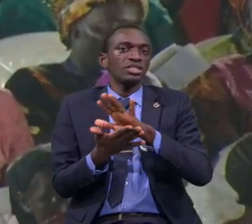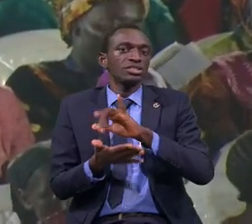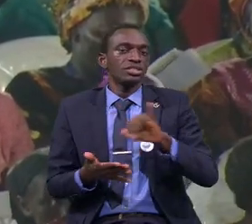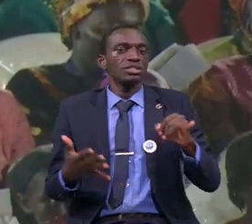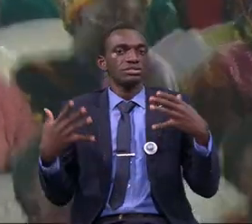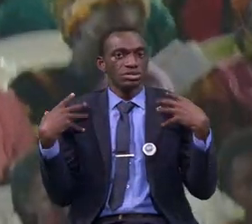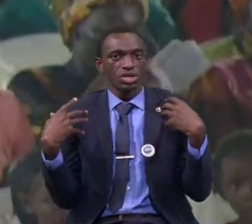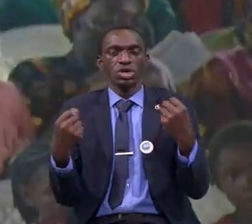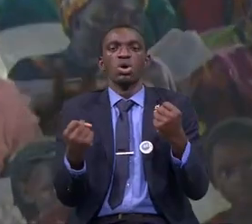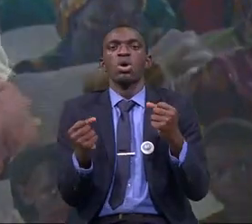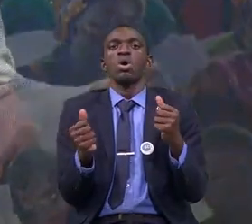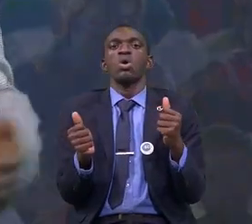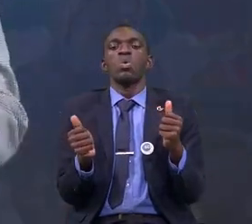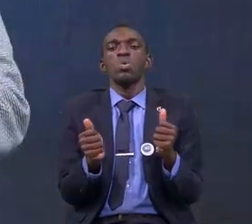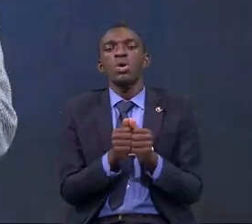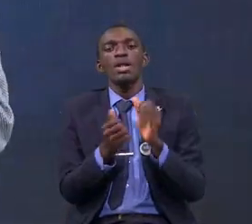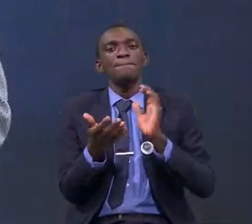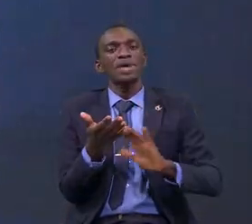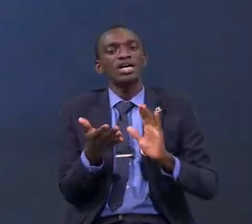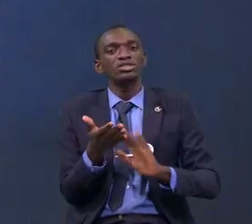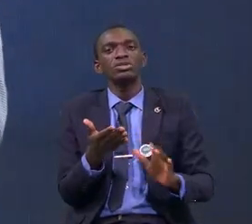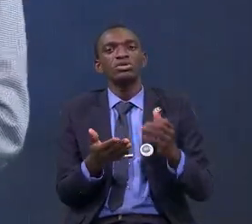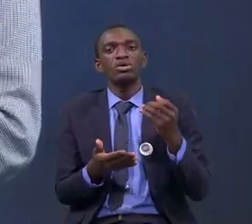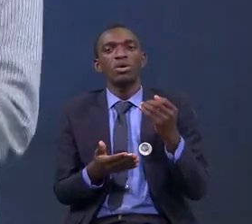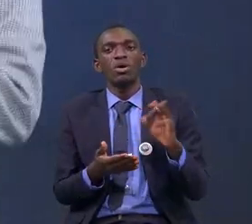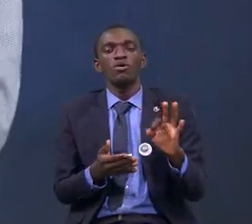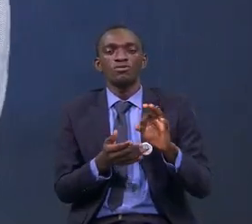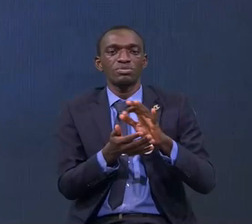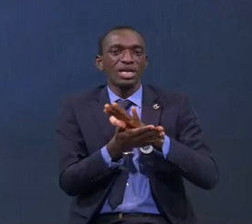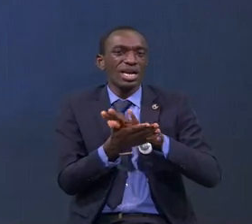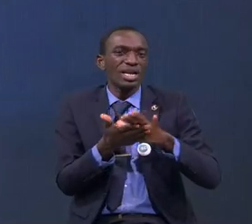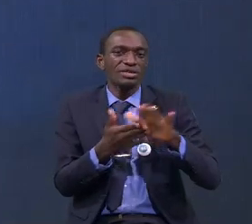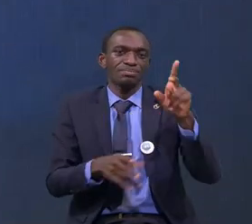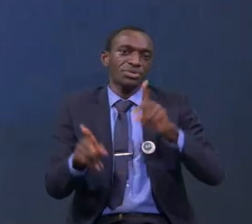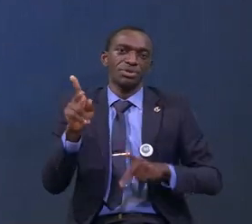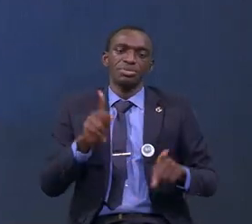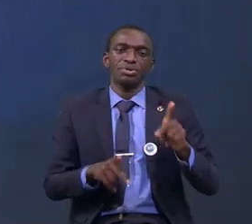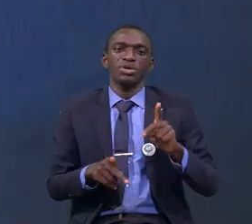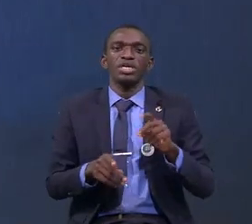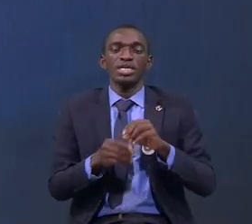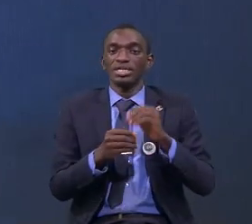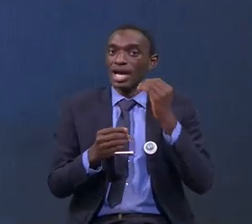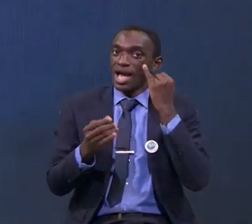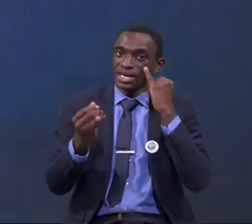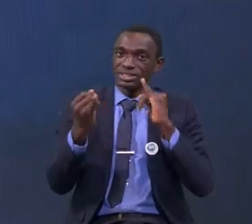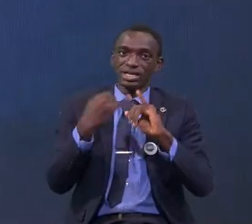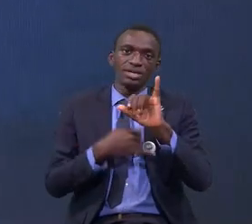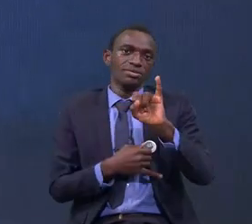For the pardoned, the purged people. In Isaiah chapter 6 and verse